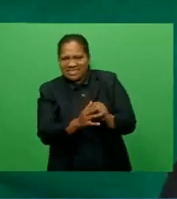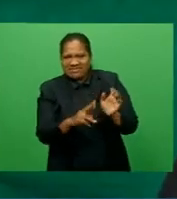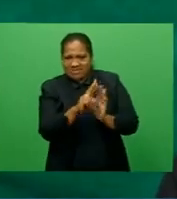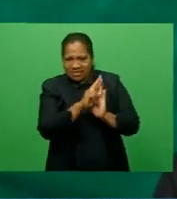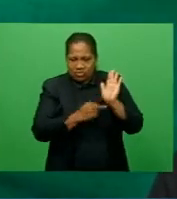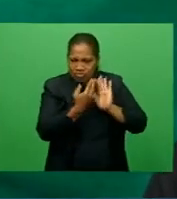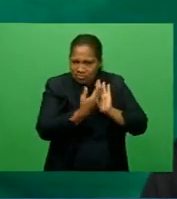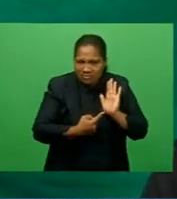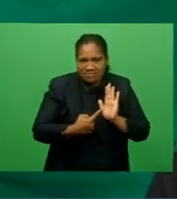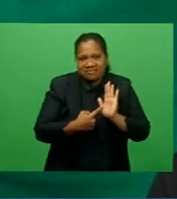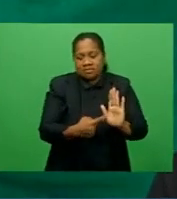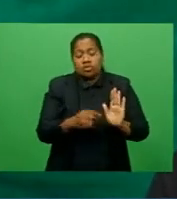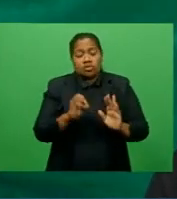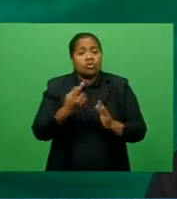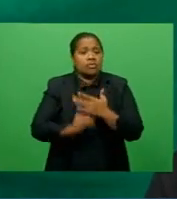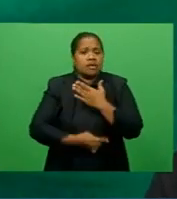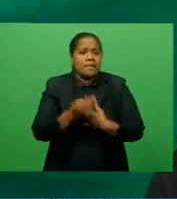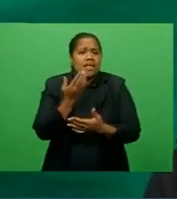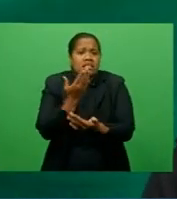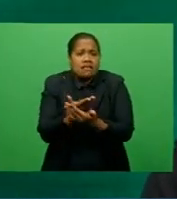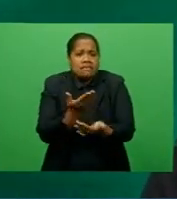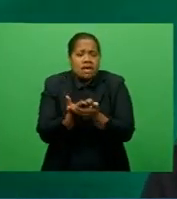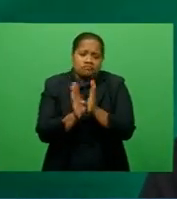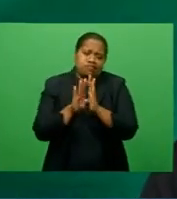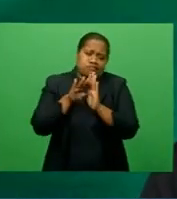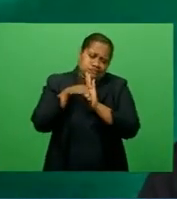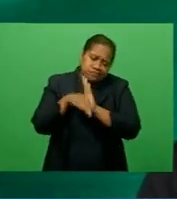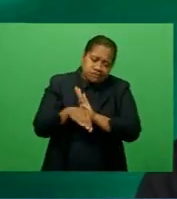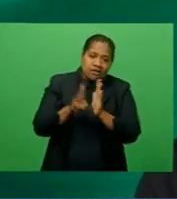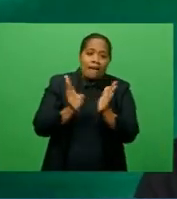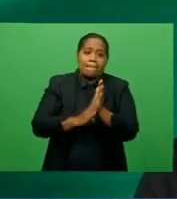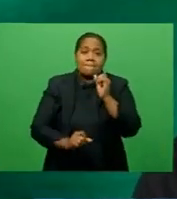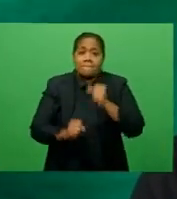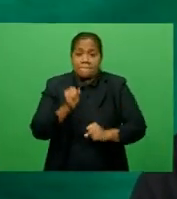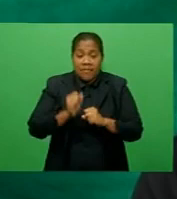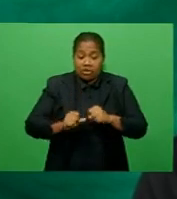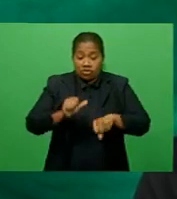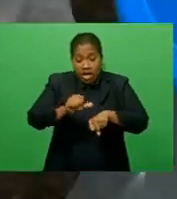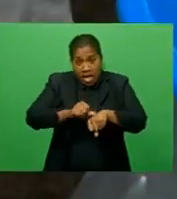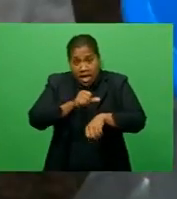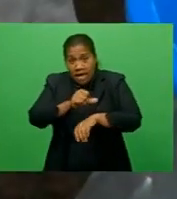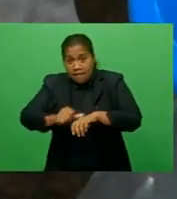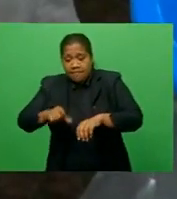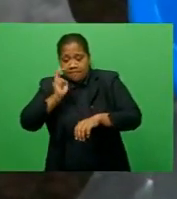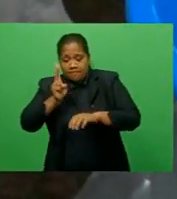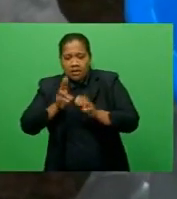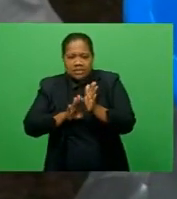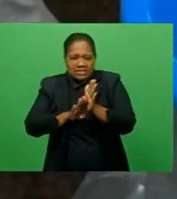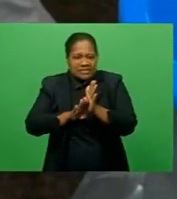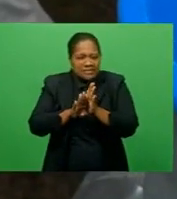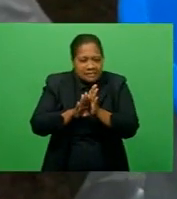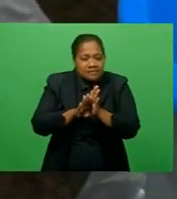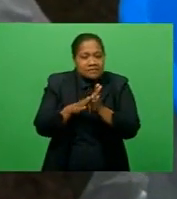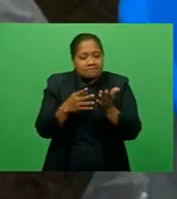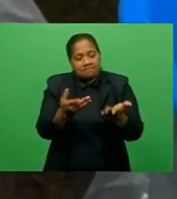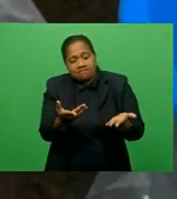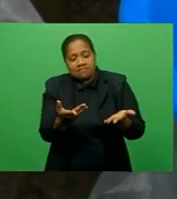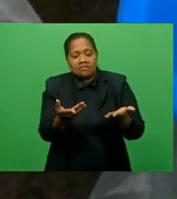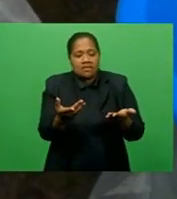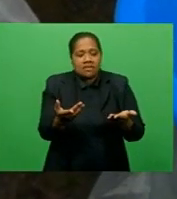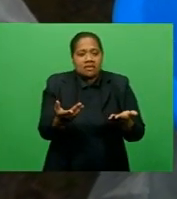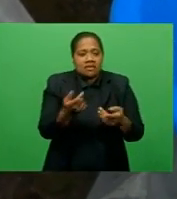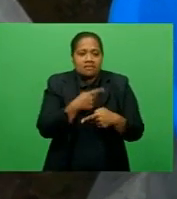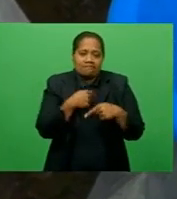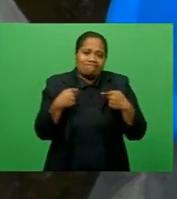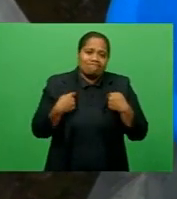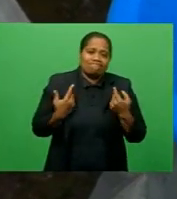dipped down in March and then it picked from April. So basically we are dealing